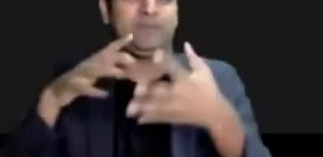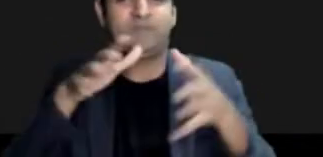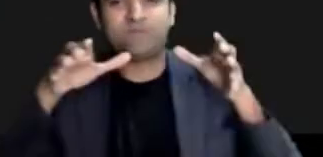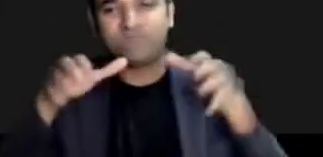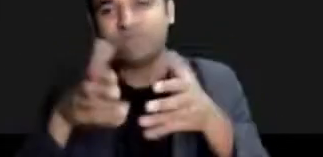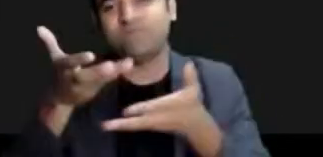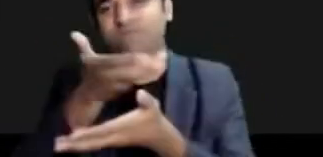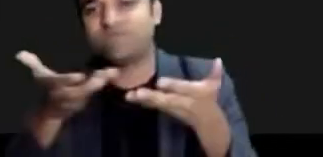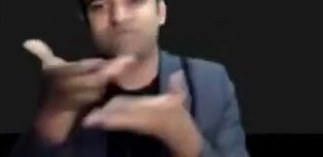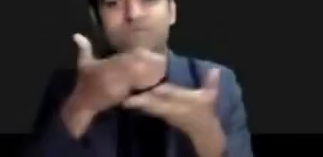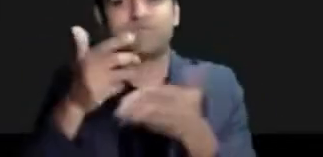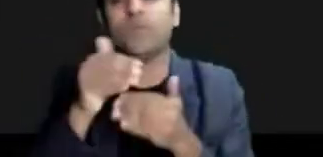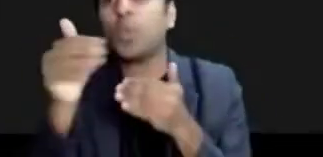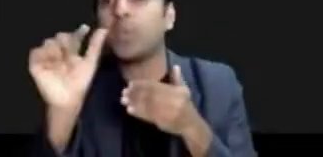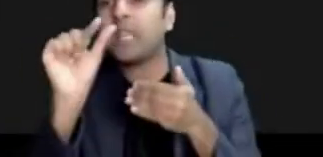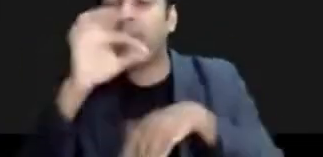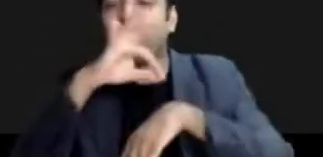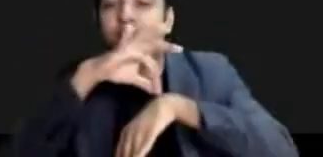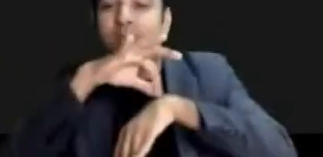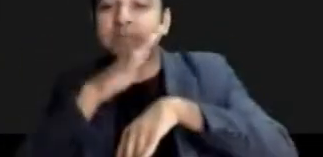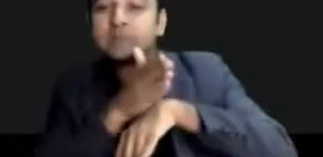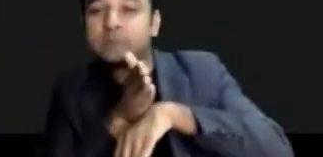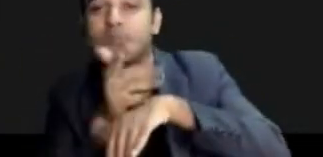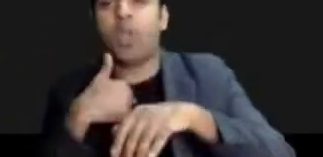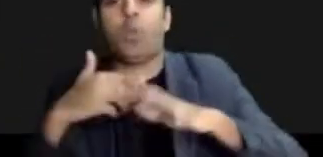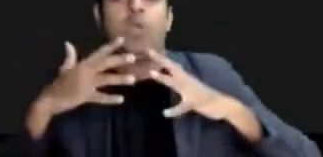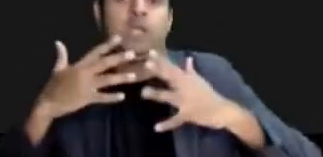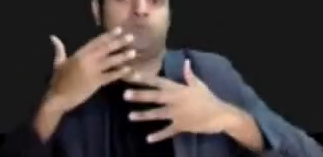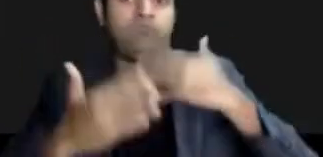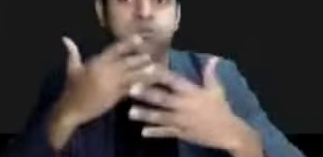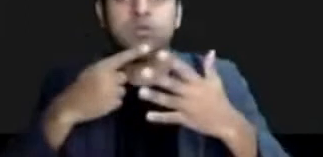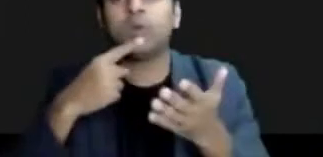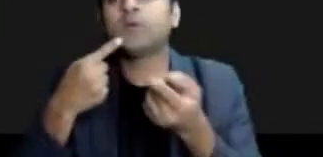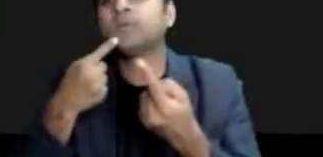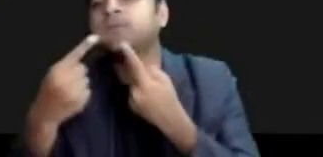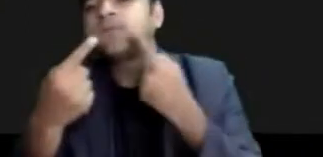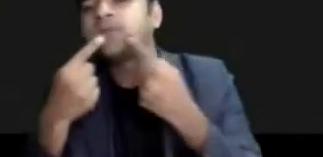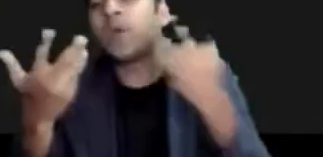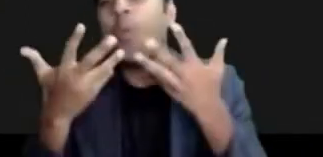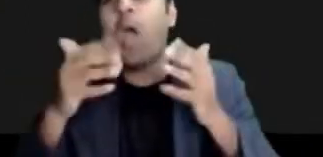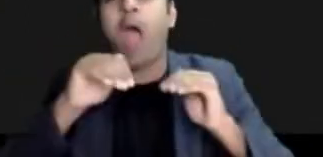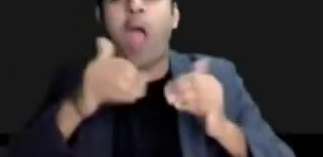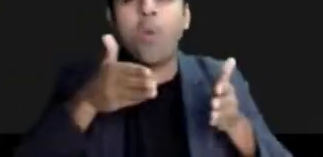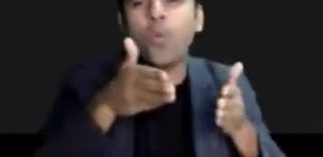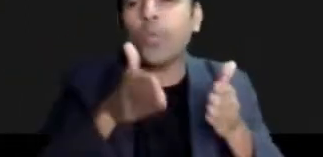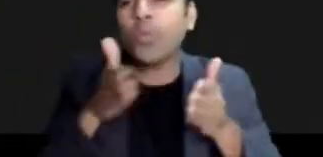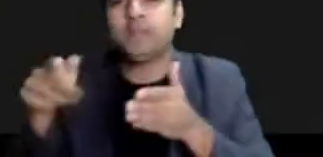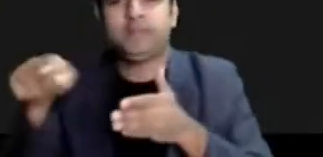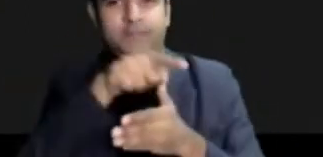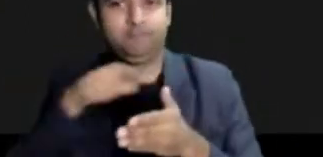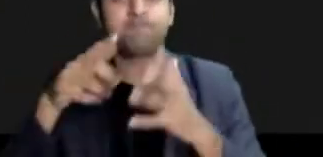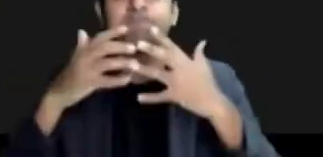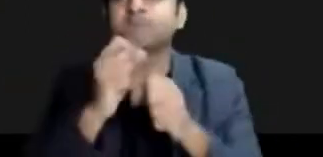reduction in an inclusive way of persons with disabilities is reaching the regional